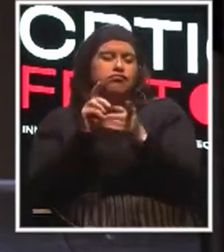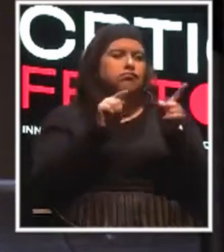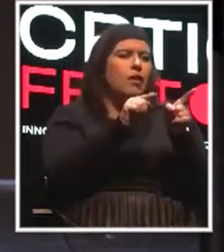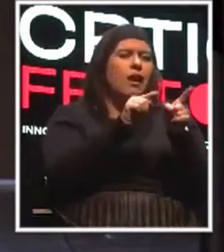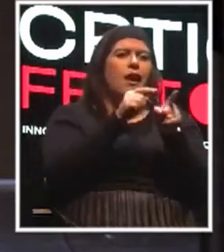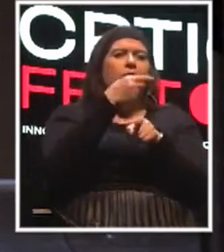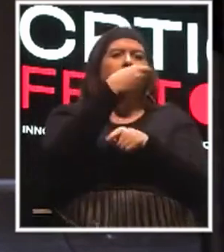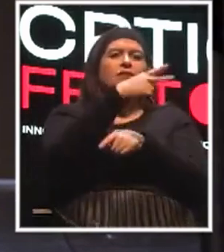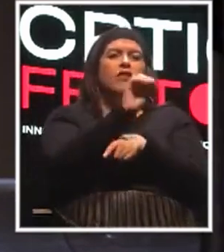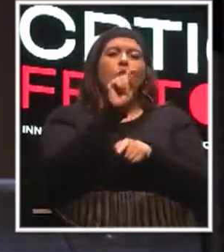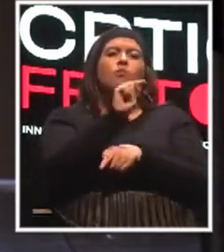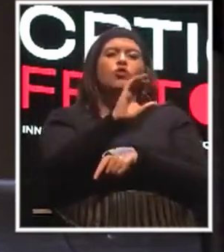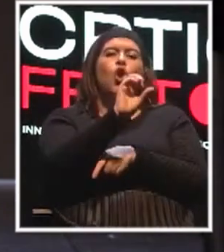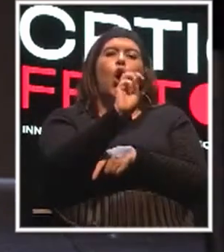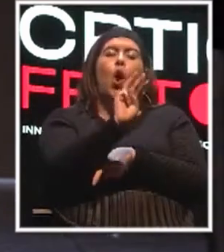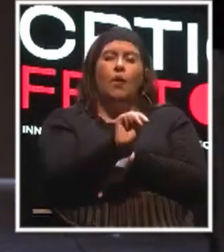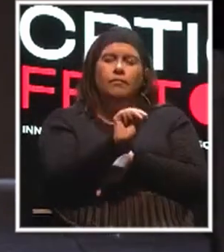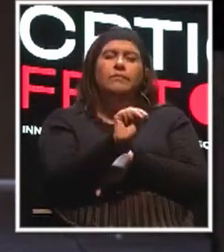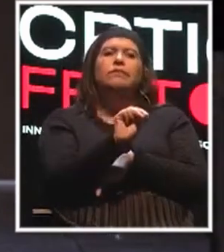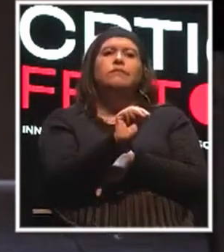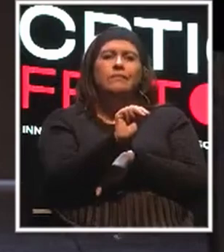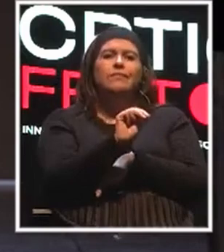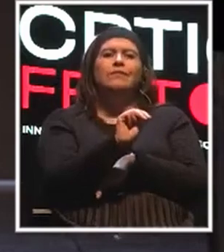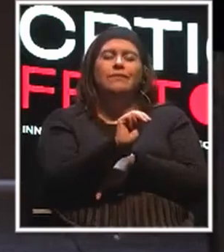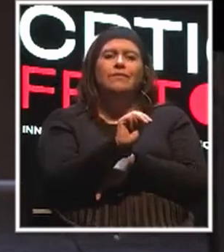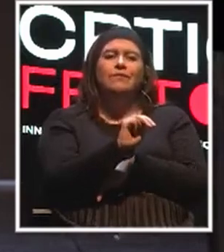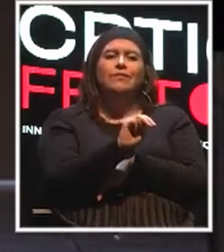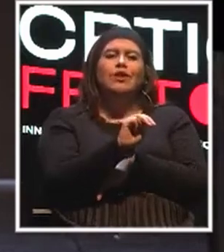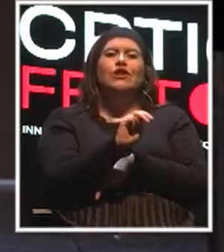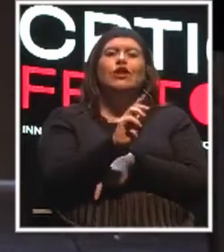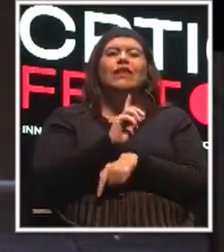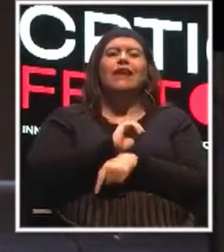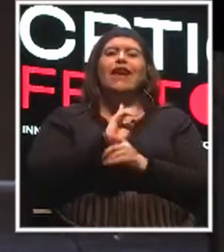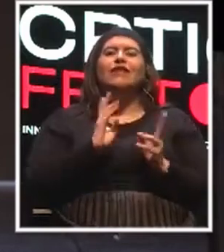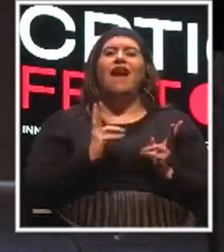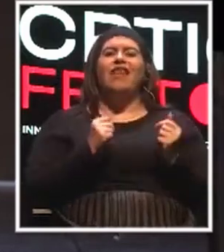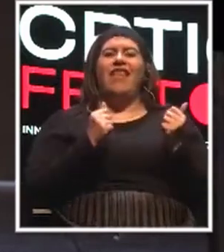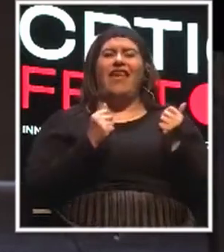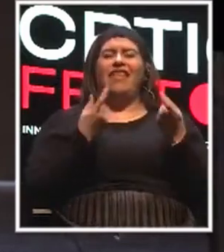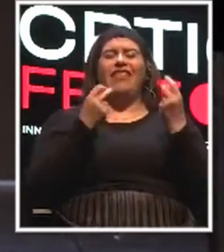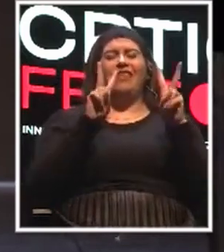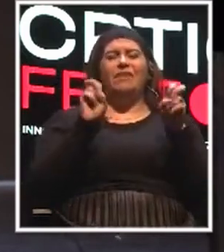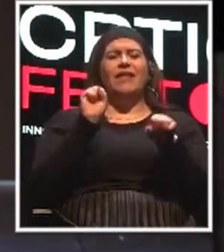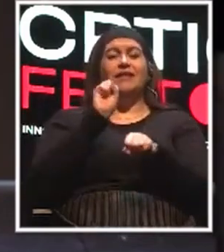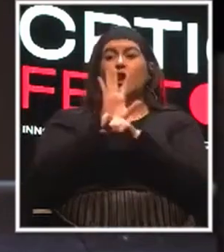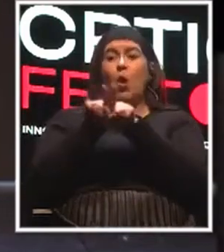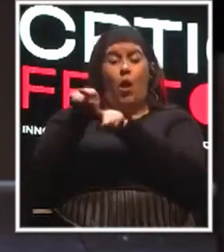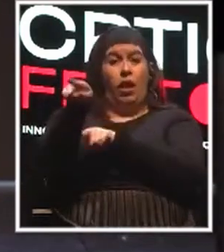I had, the filmmaker background, the filmmaker skills as they did. Sometimes it was like a little bit